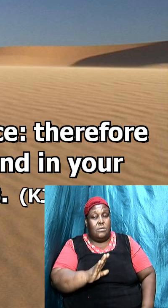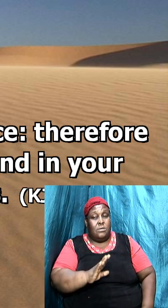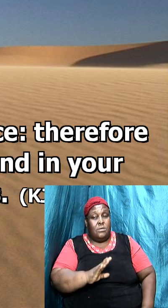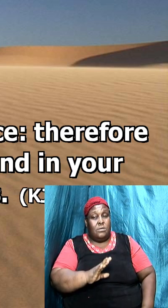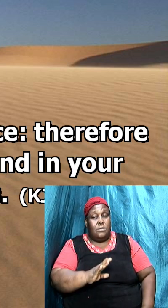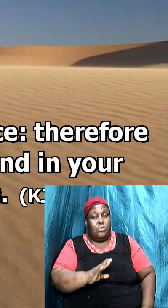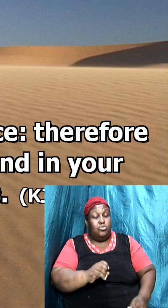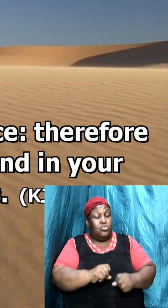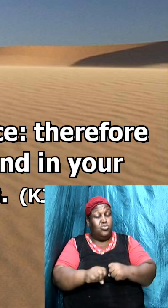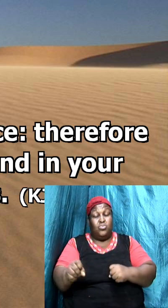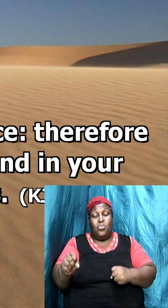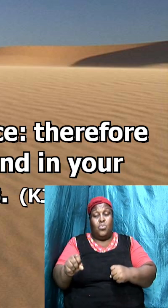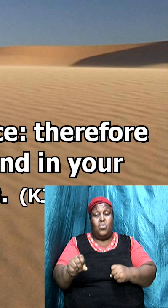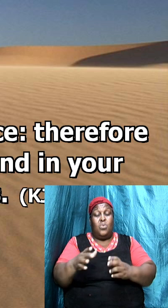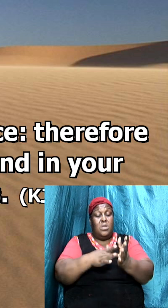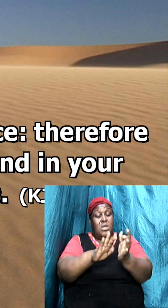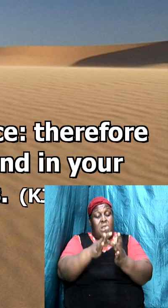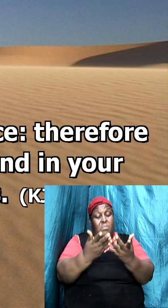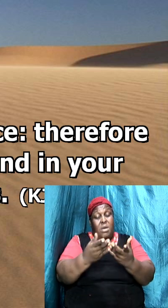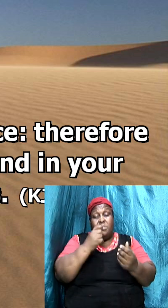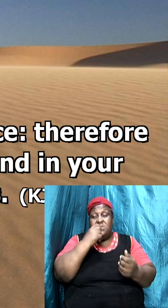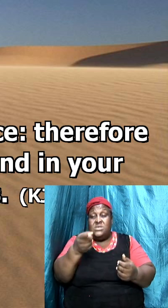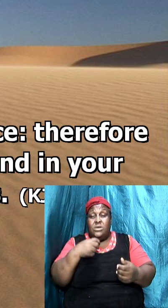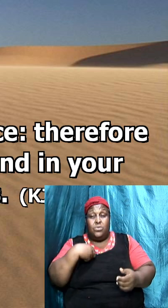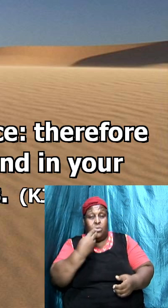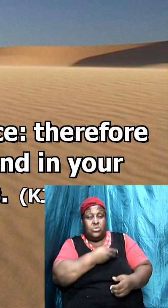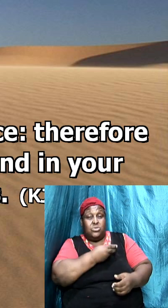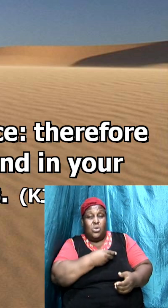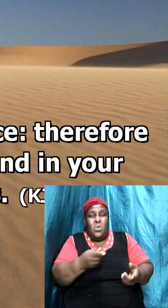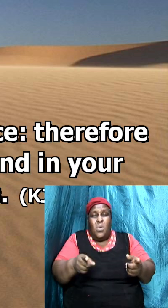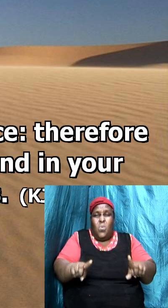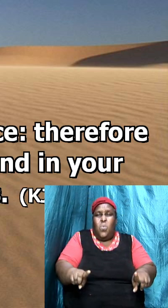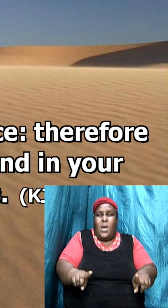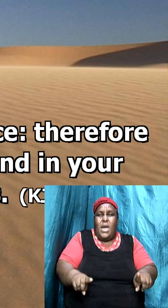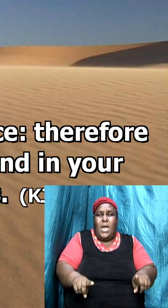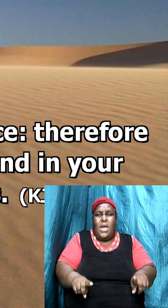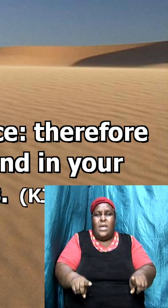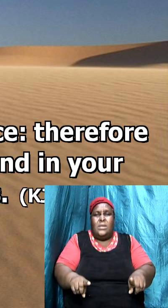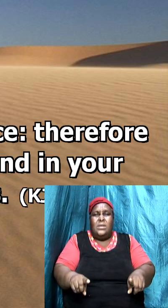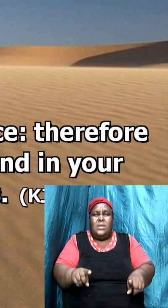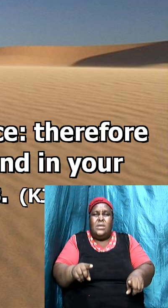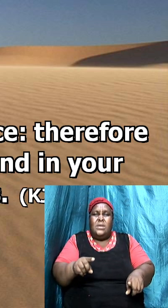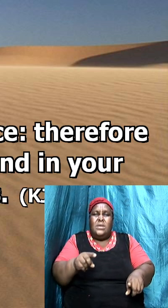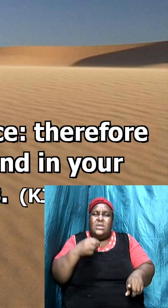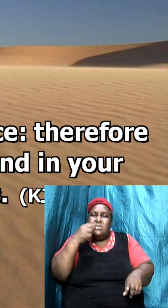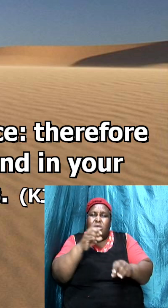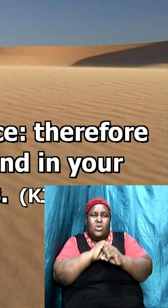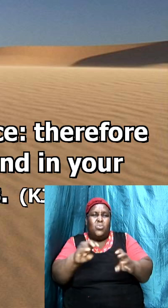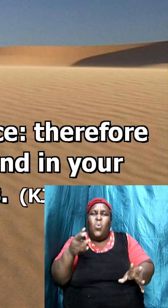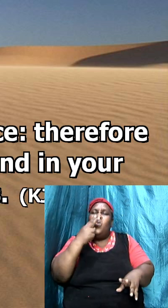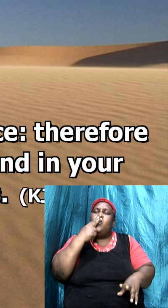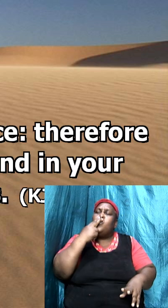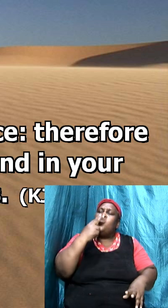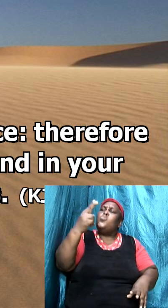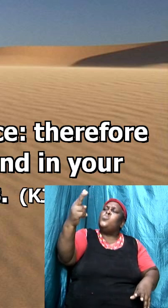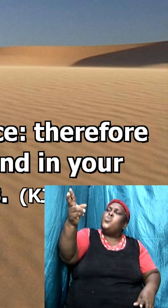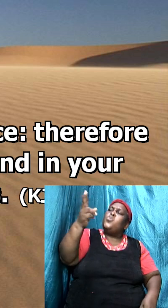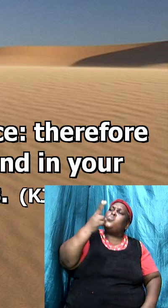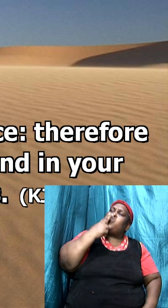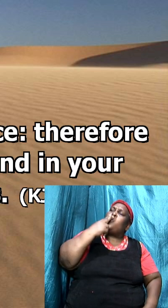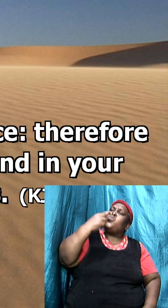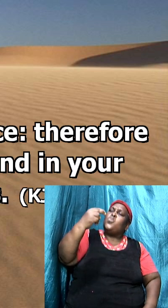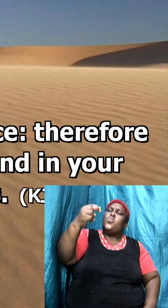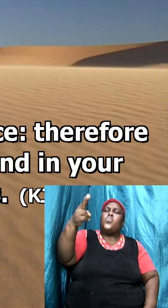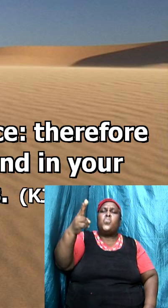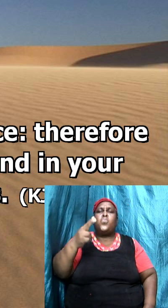So in other words, what the Bible is saying to us, that while it don't say, don't smoke a spliff, don't smoke a cigarette, what